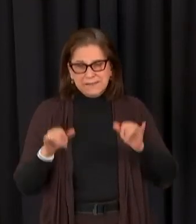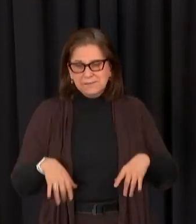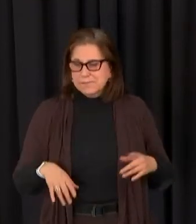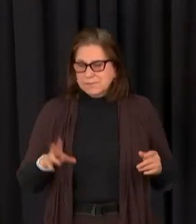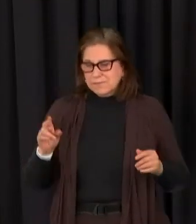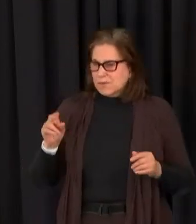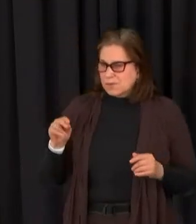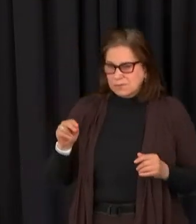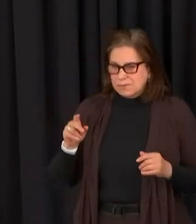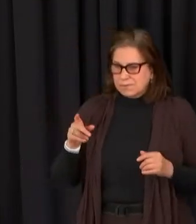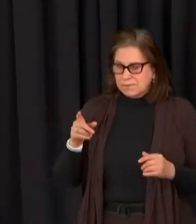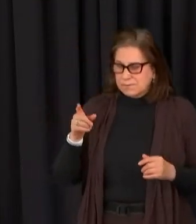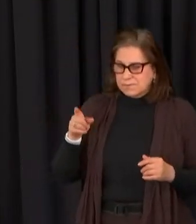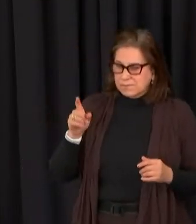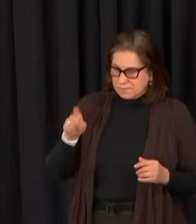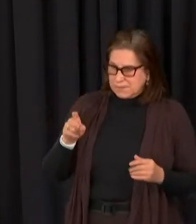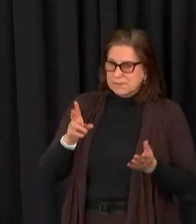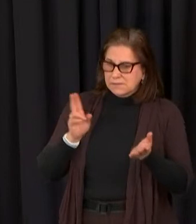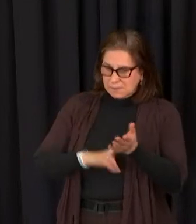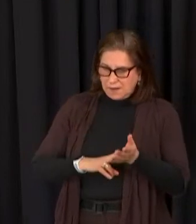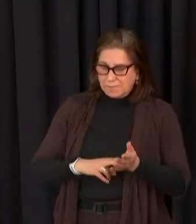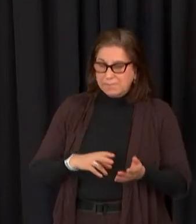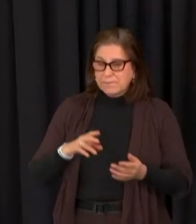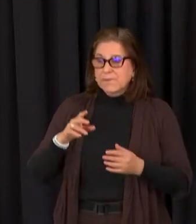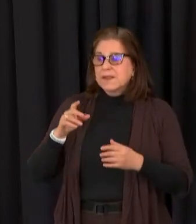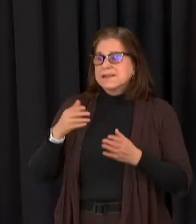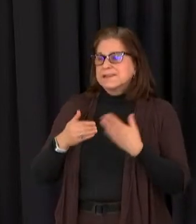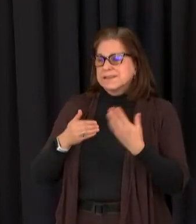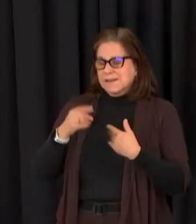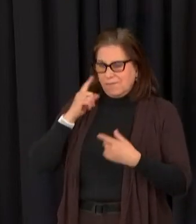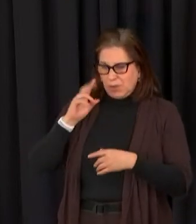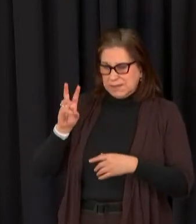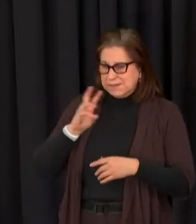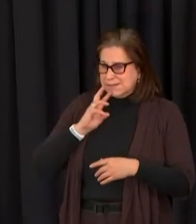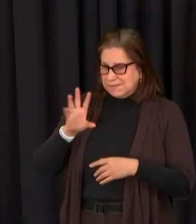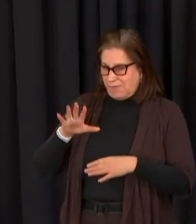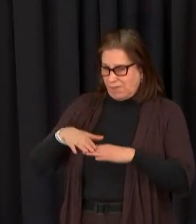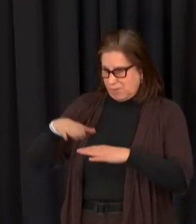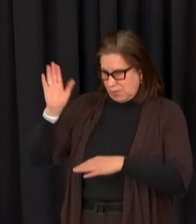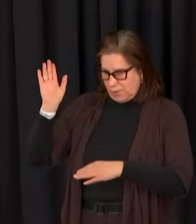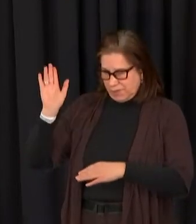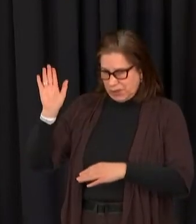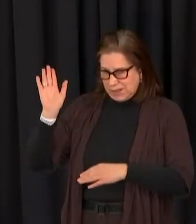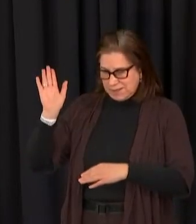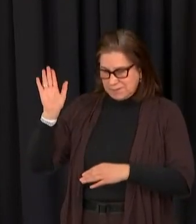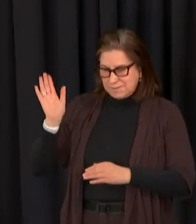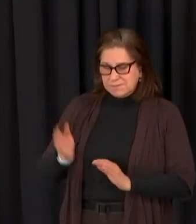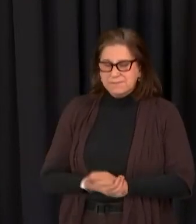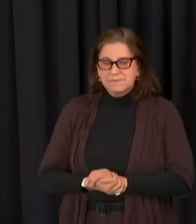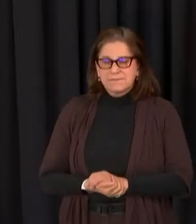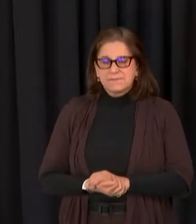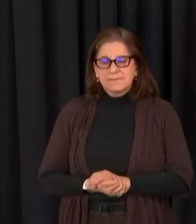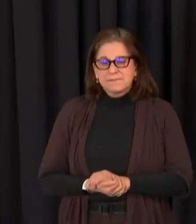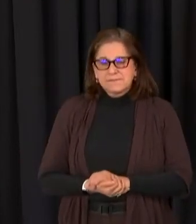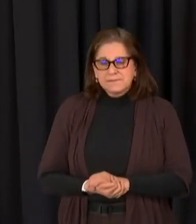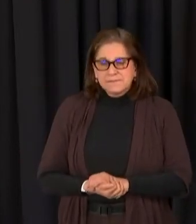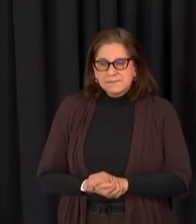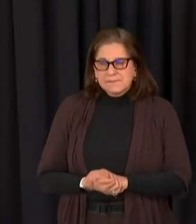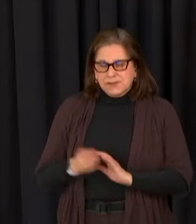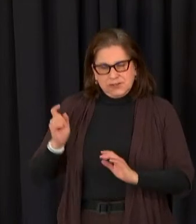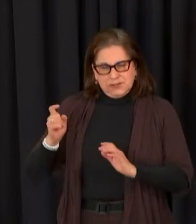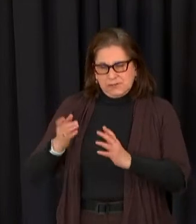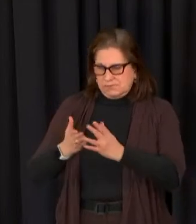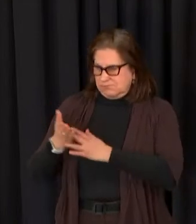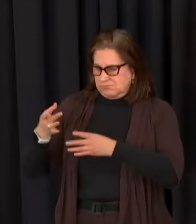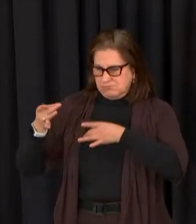up. So if we were only vaccinating people 65 and older, then they may have not been able to move through the system. However, there